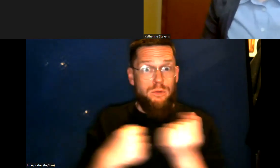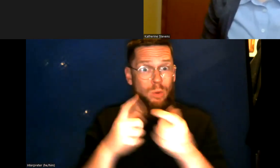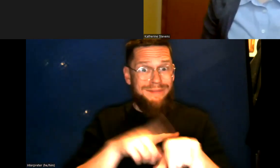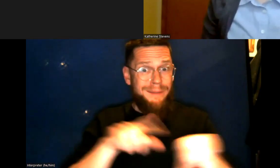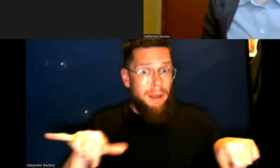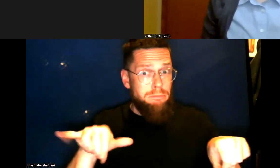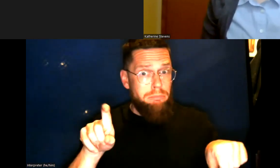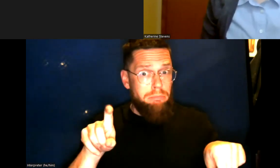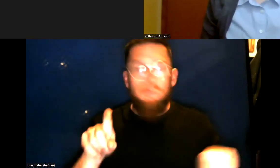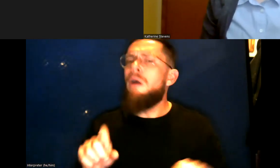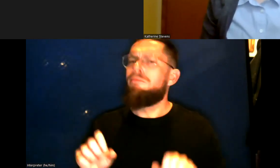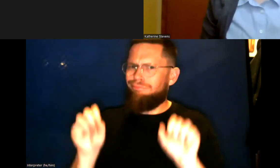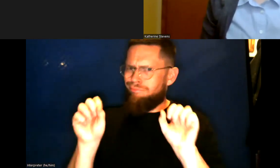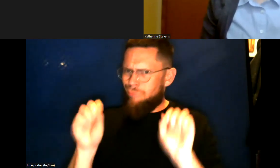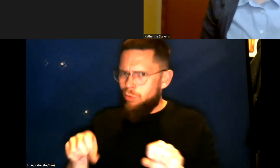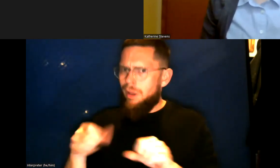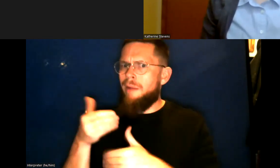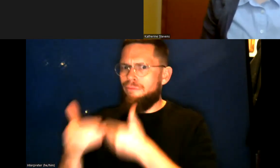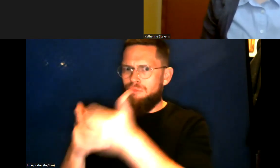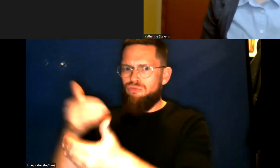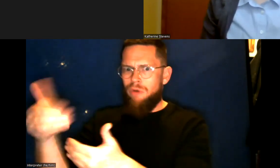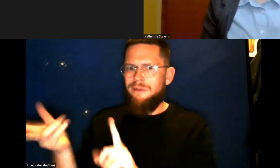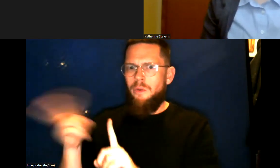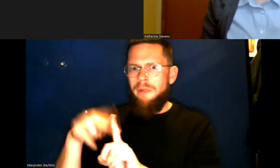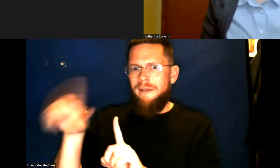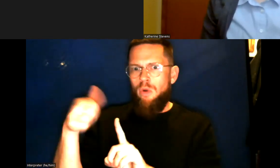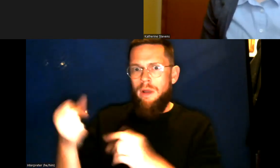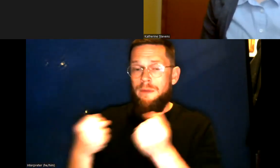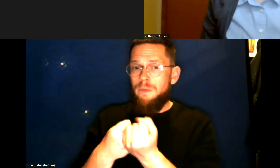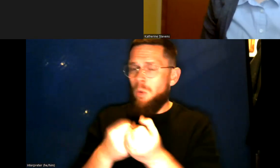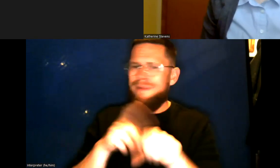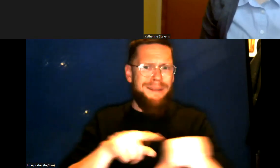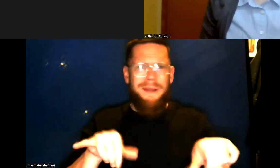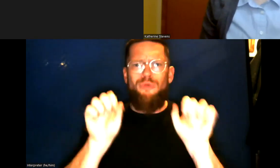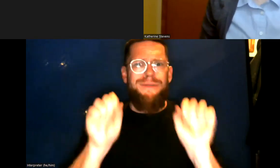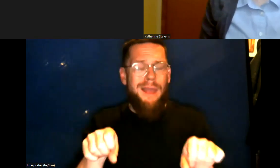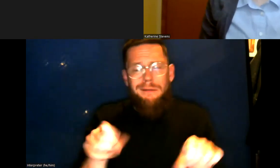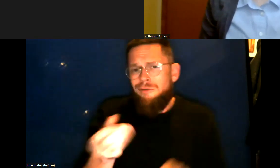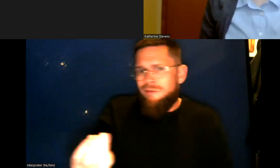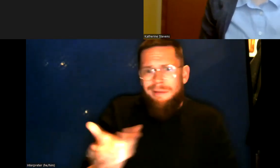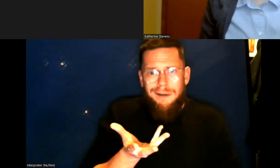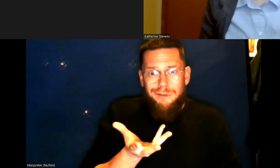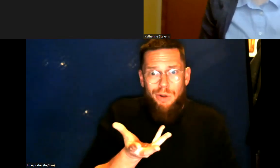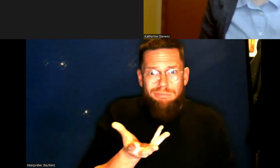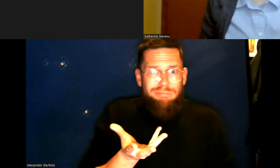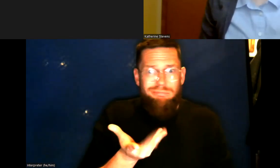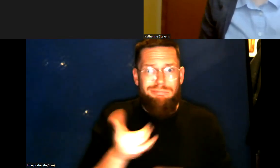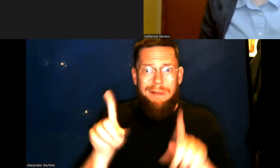You can be in the process of applying for additional support. You just need to let us know which it is in the